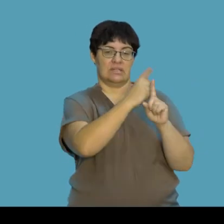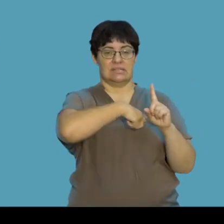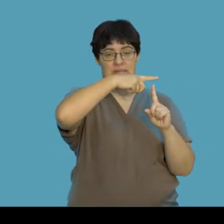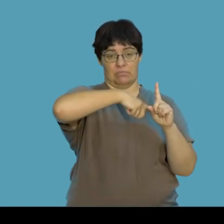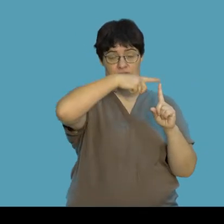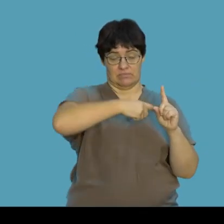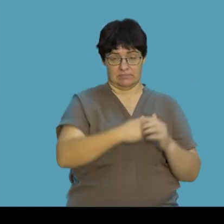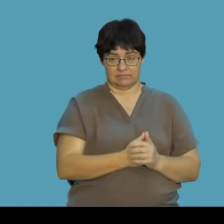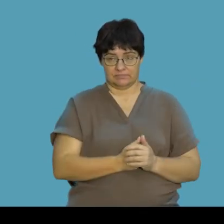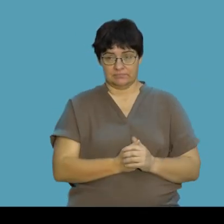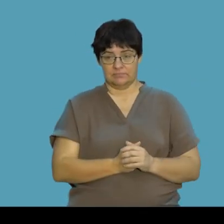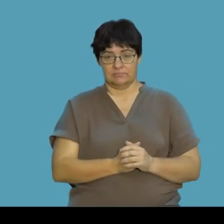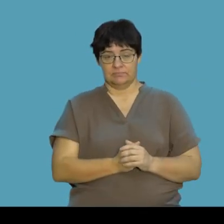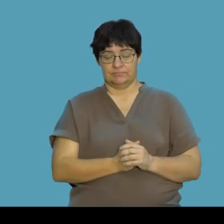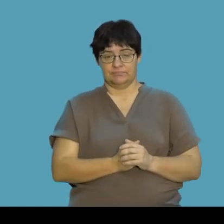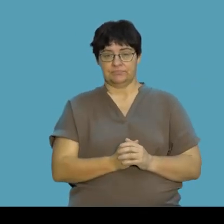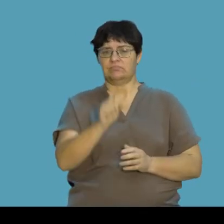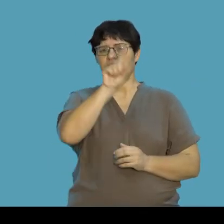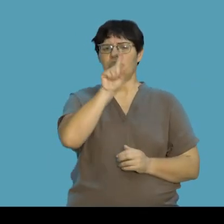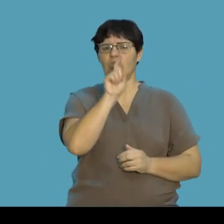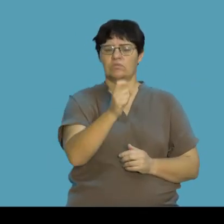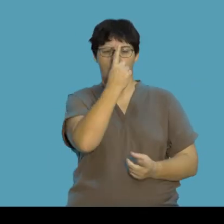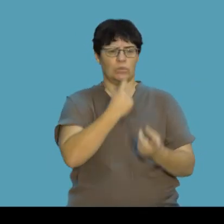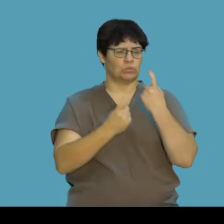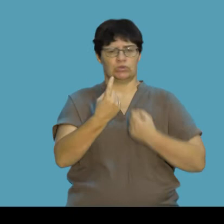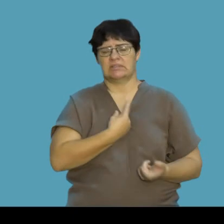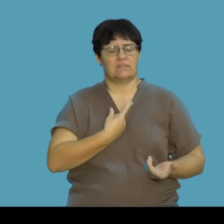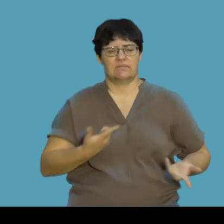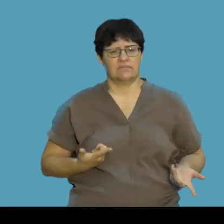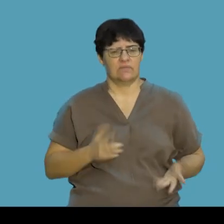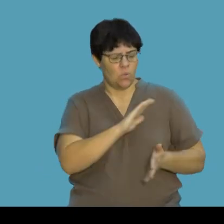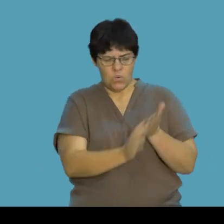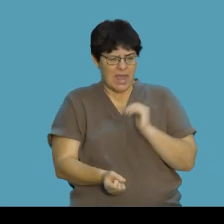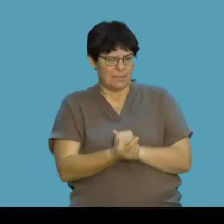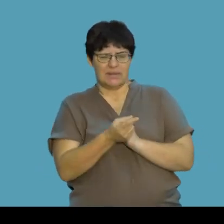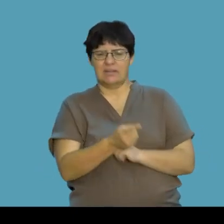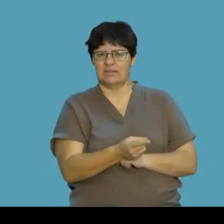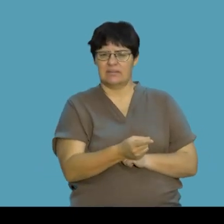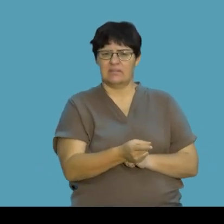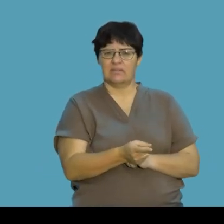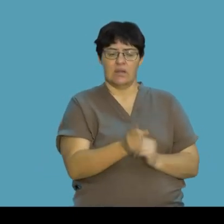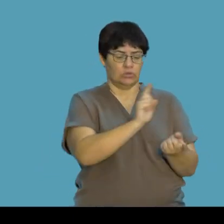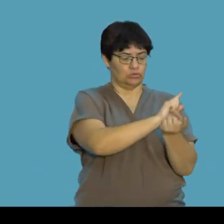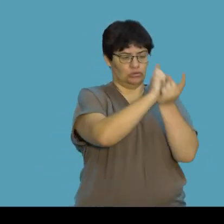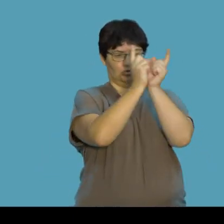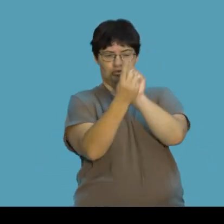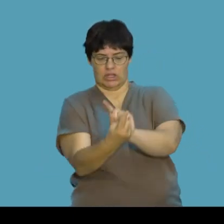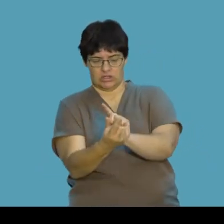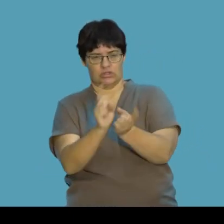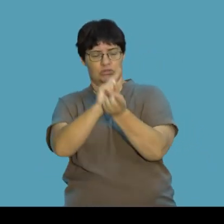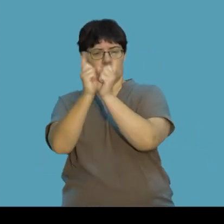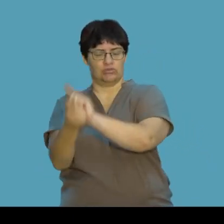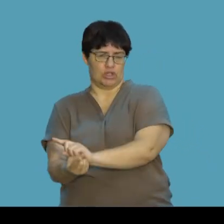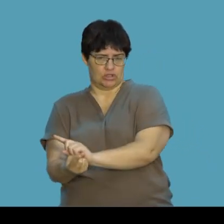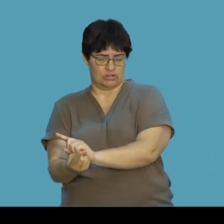okay? And then the questions that we are asking ourselves, what exactly happens during phase change of a substance? Remember,